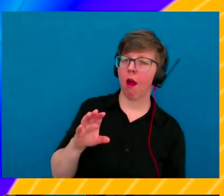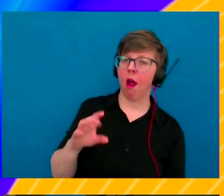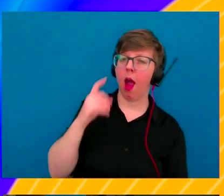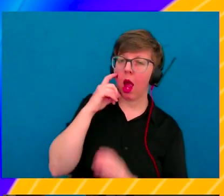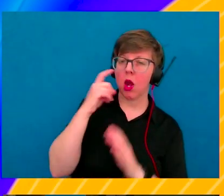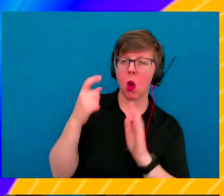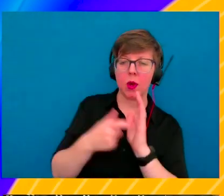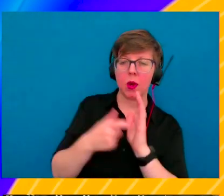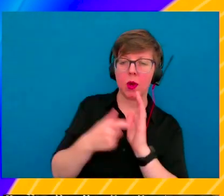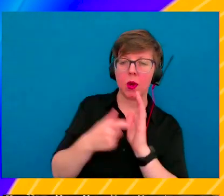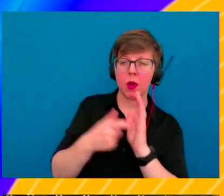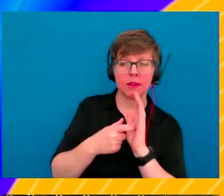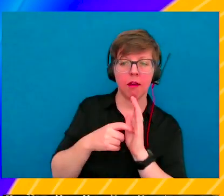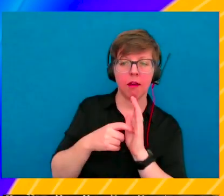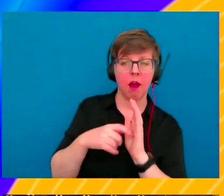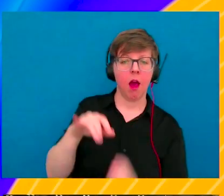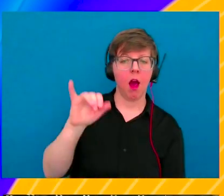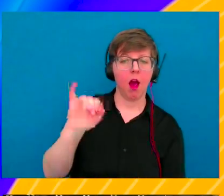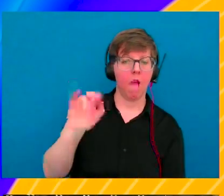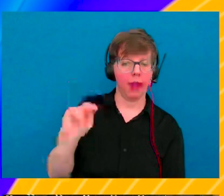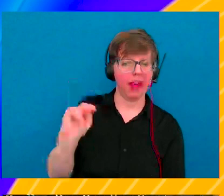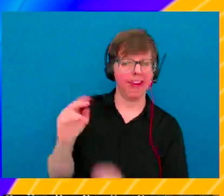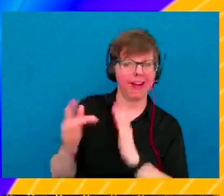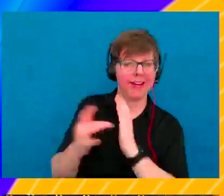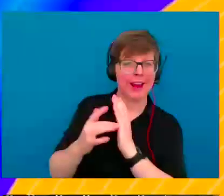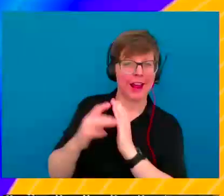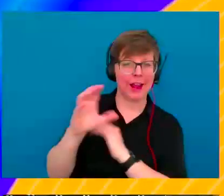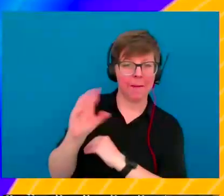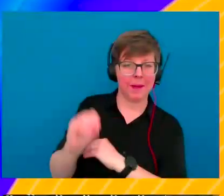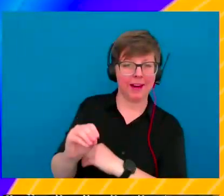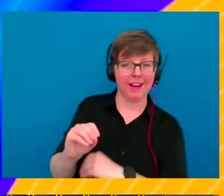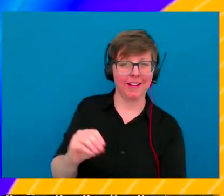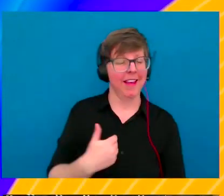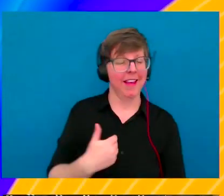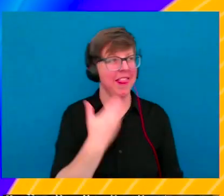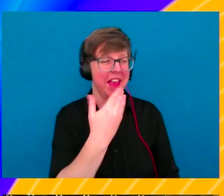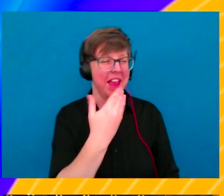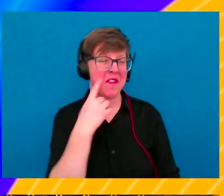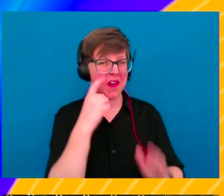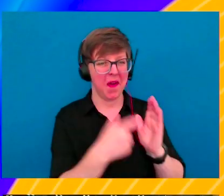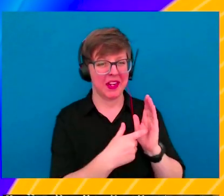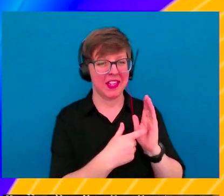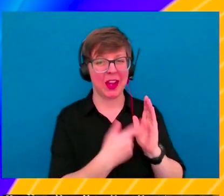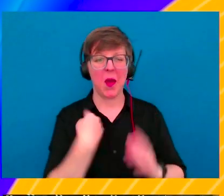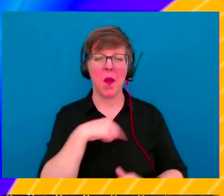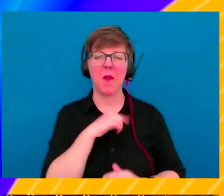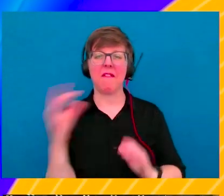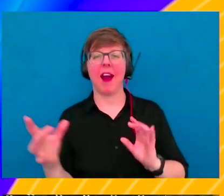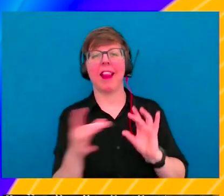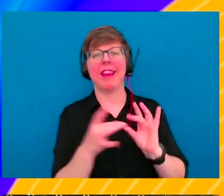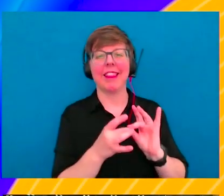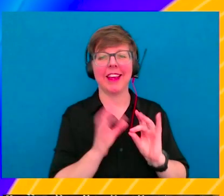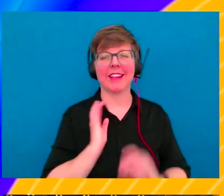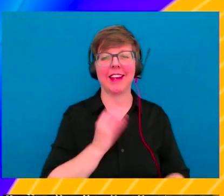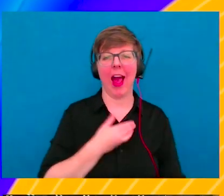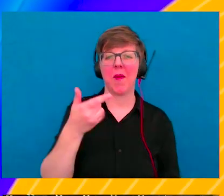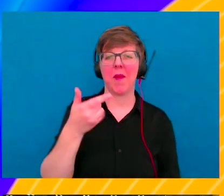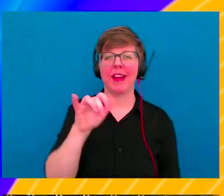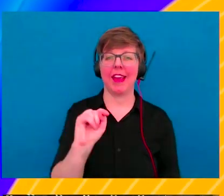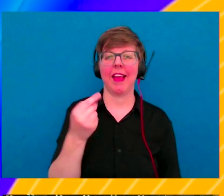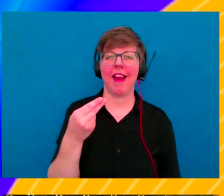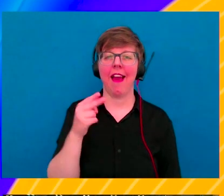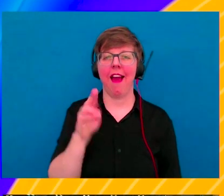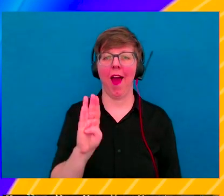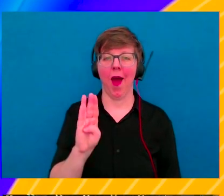I appreciate that. Not everyone notices that. I like that. So we've done that. We've linked our GitHub repo. So now I just